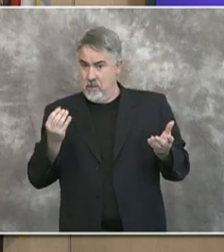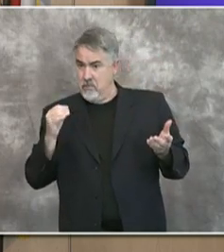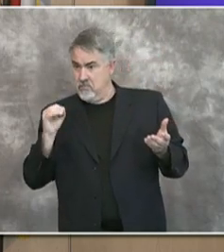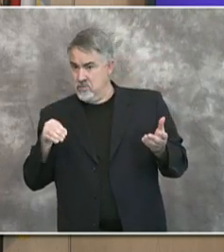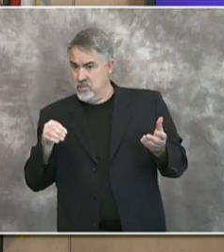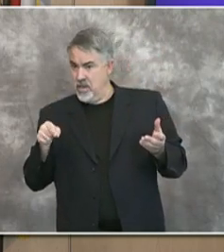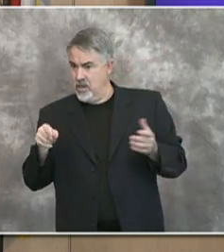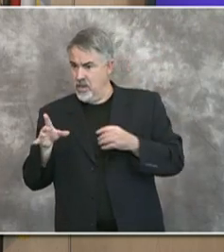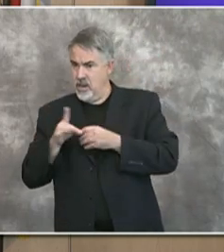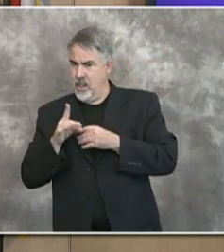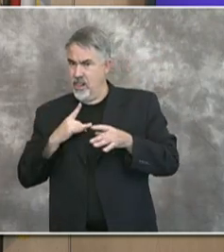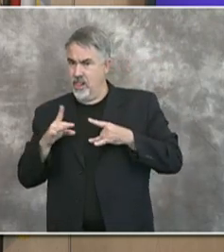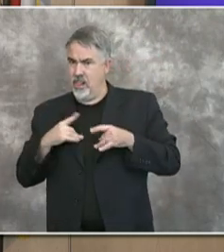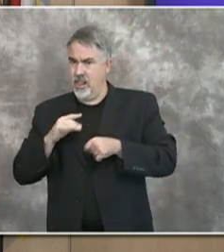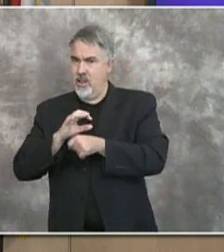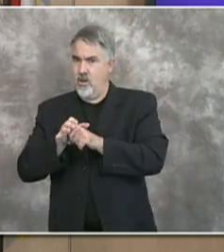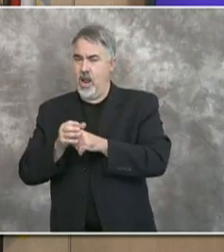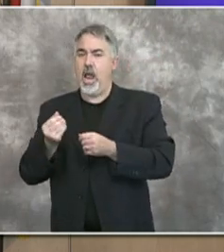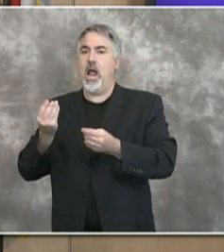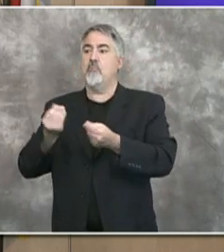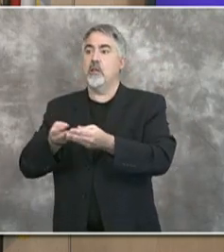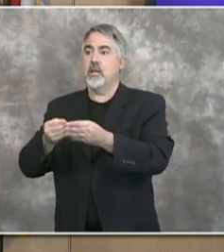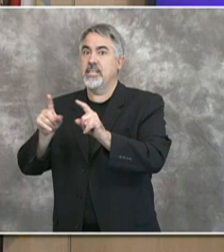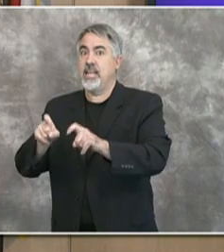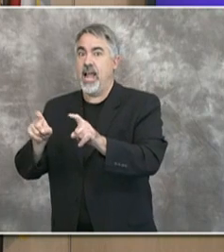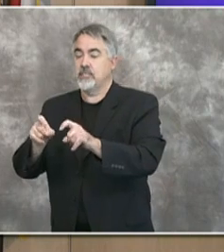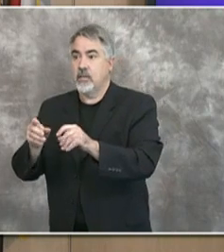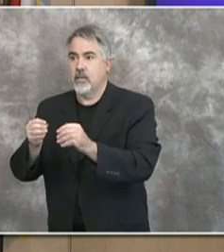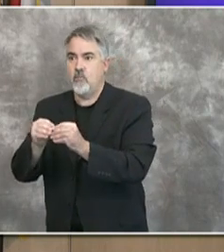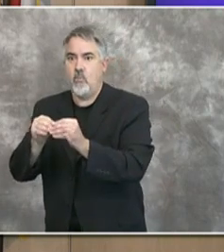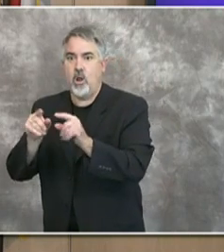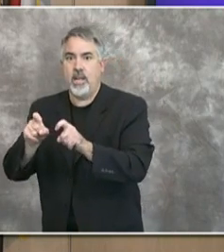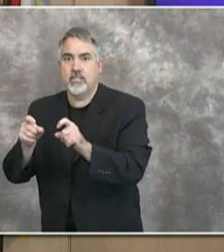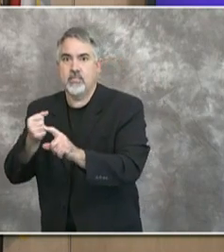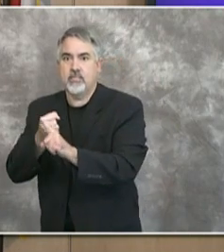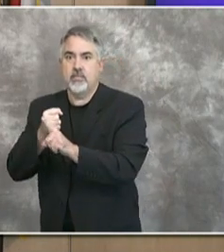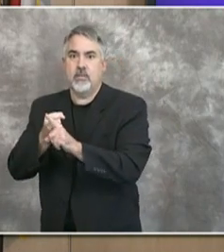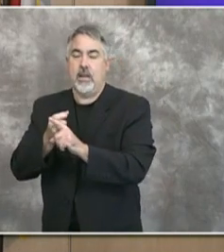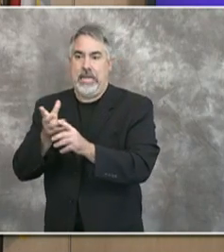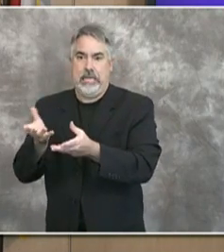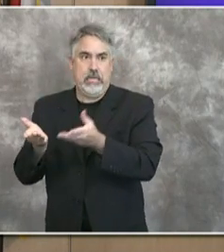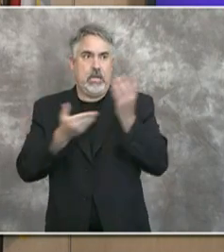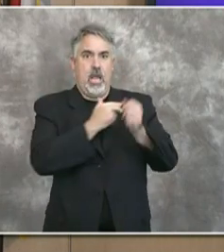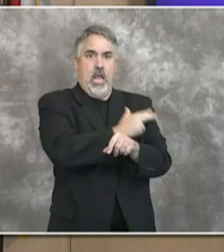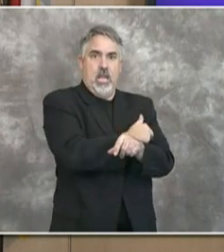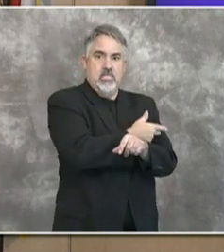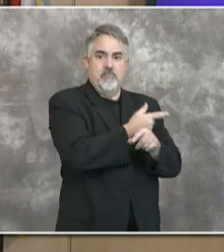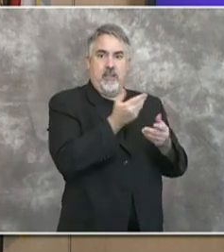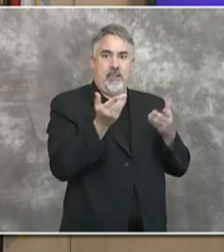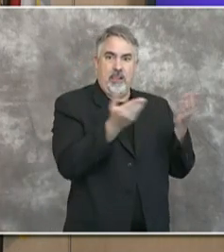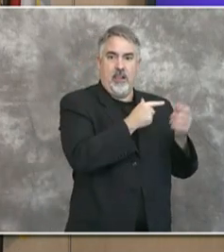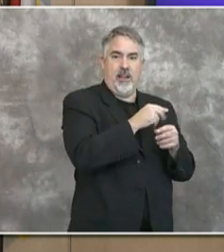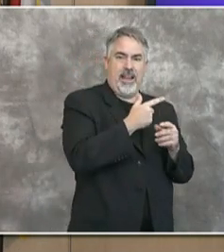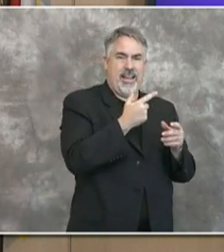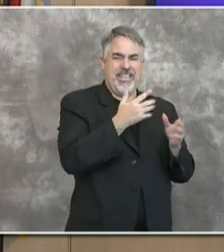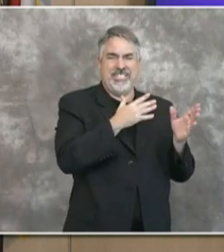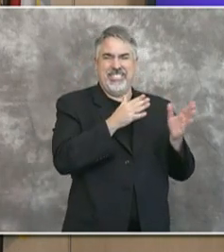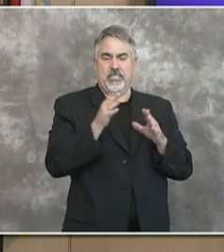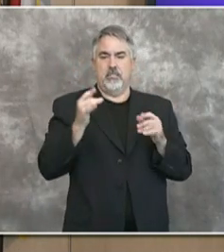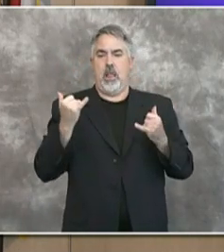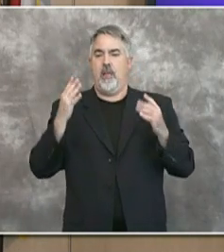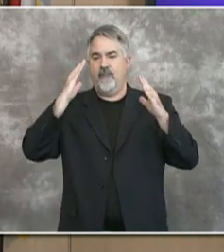number of tests conducted, along with the impact on our healthcare system, we are shifting our graphics and charts to focus on these